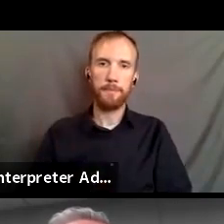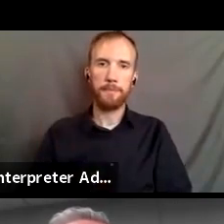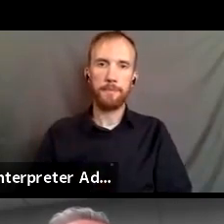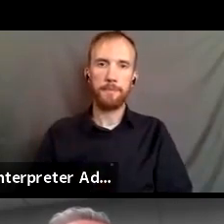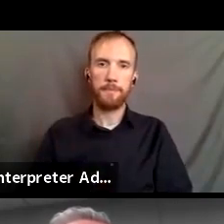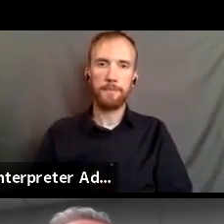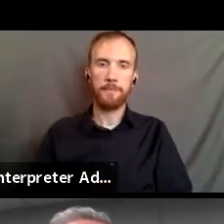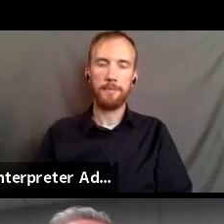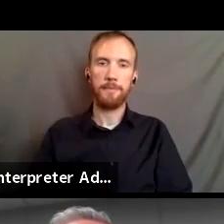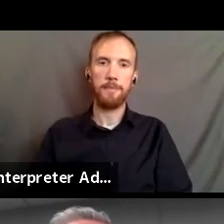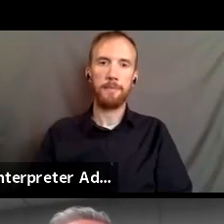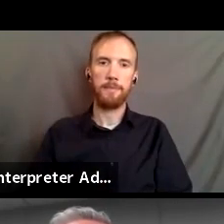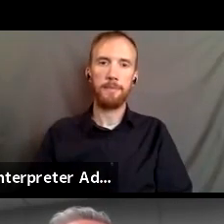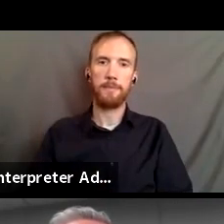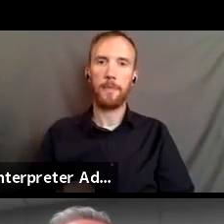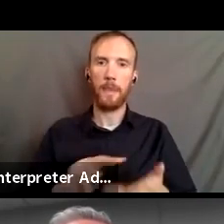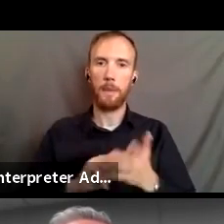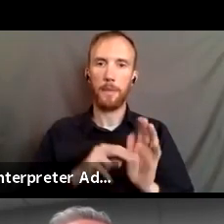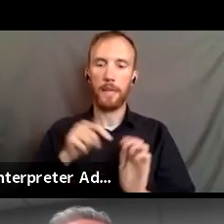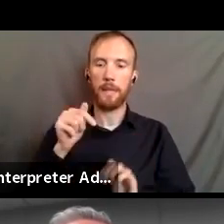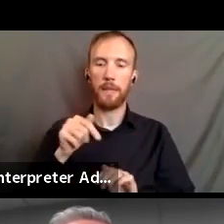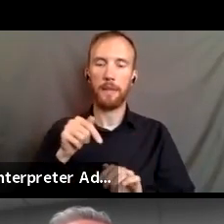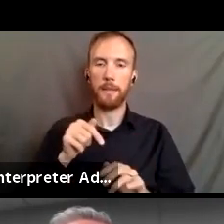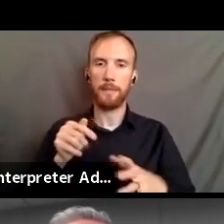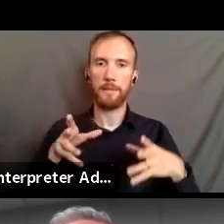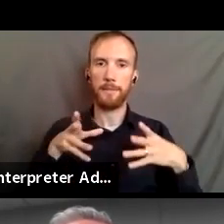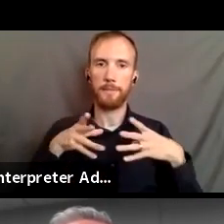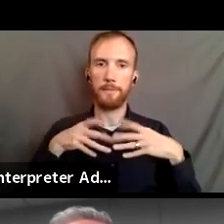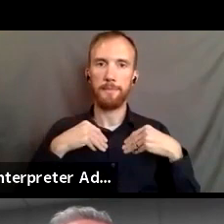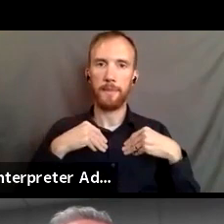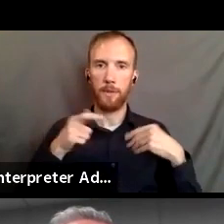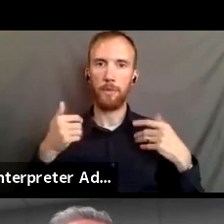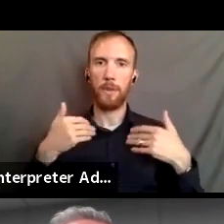this matter is adopted by the board we have the requisite